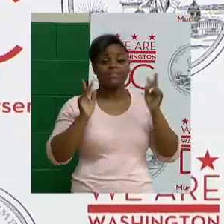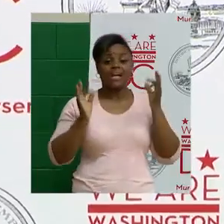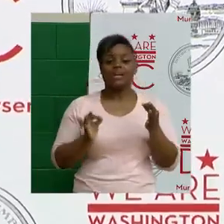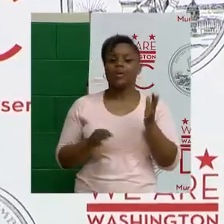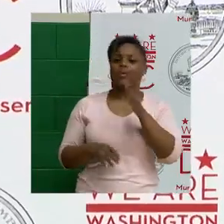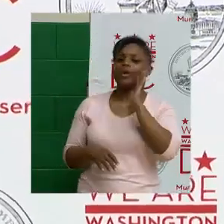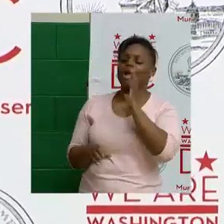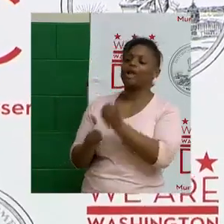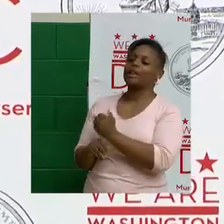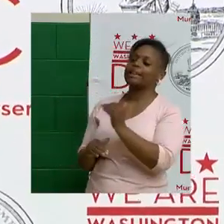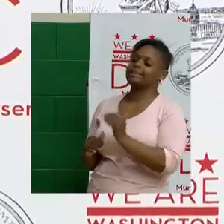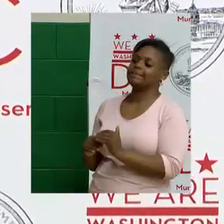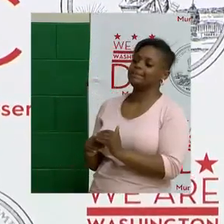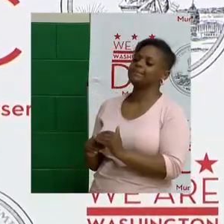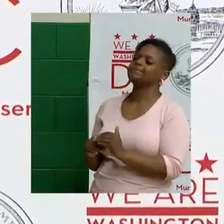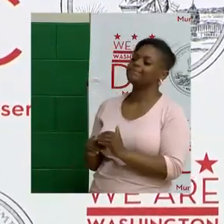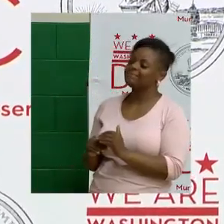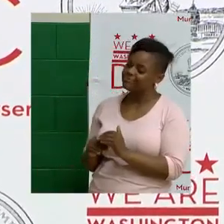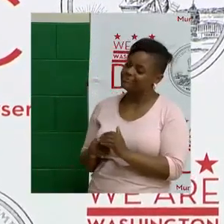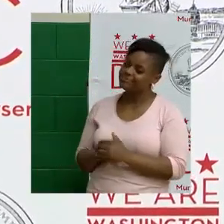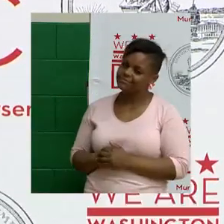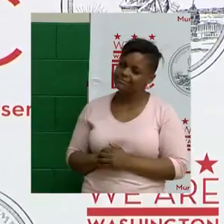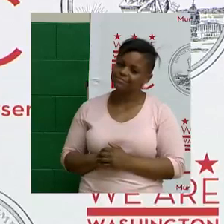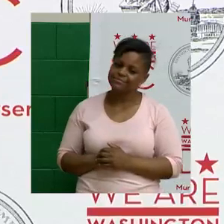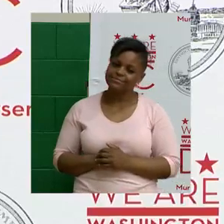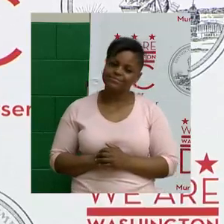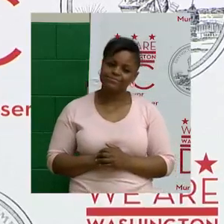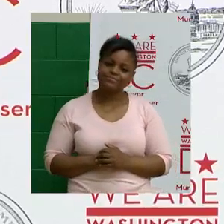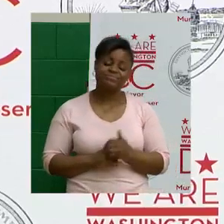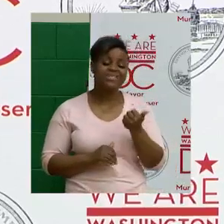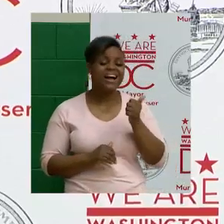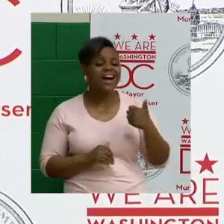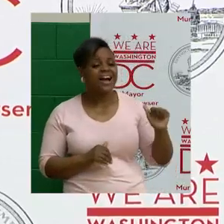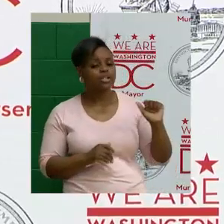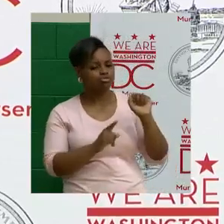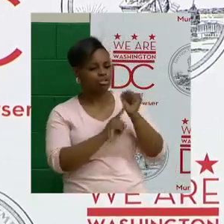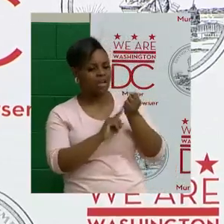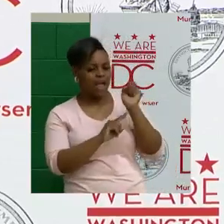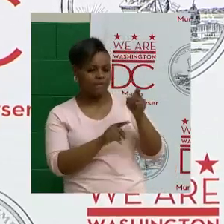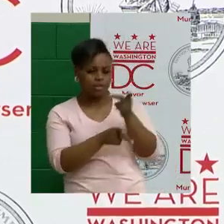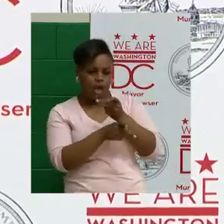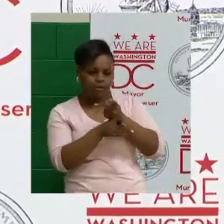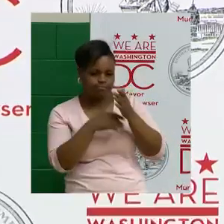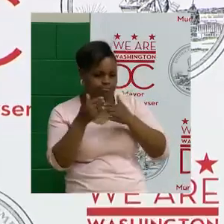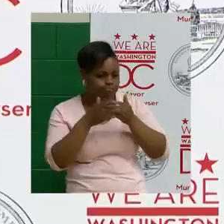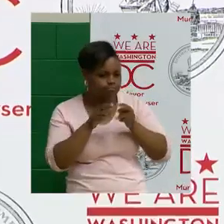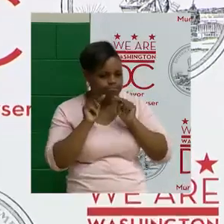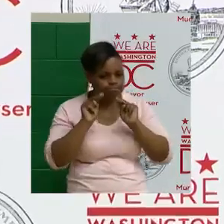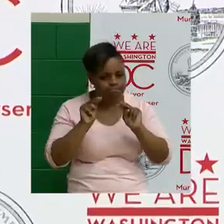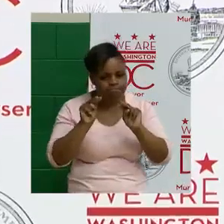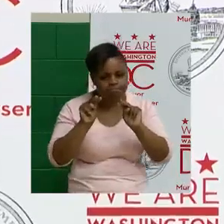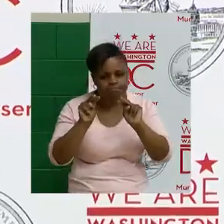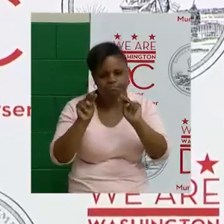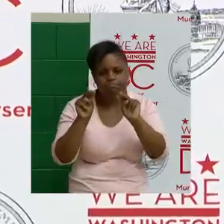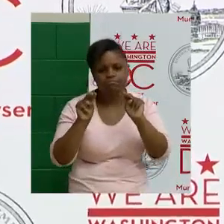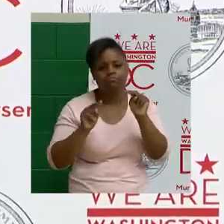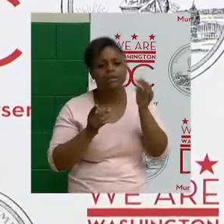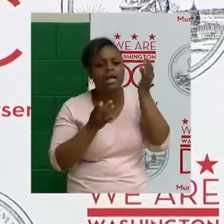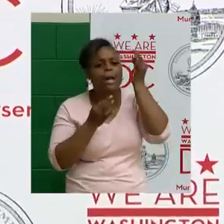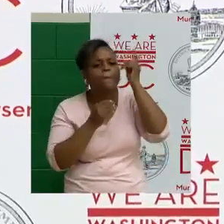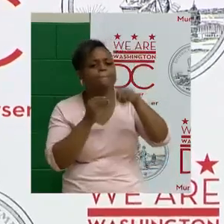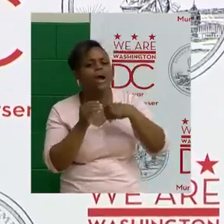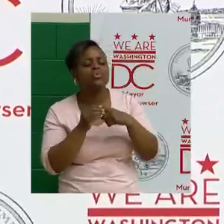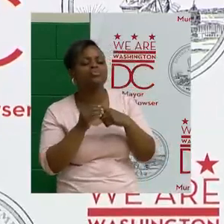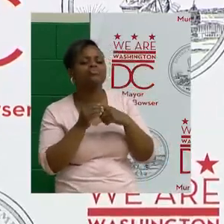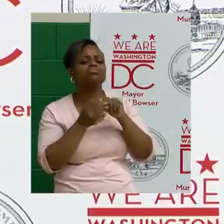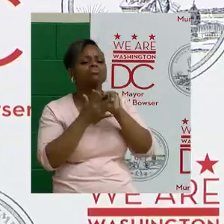any case, you have to take care of the things that you have to take care of, and you're thinking about all the additional things that